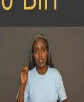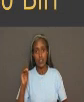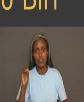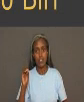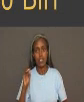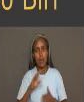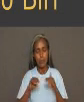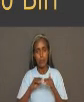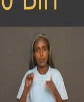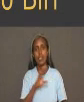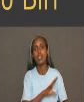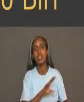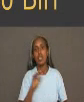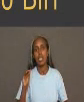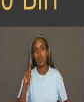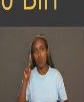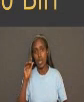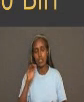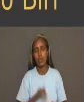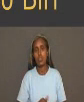650 birr and